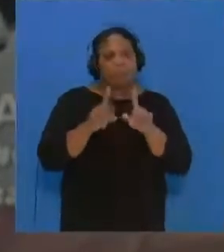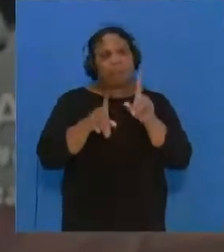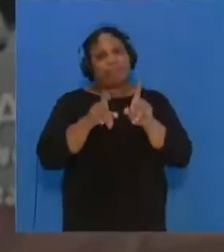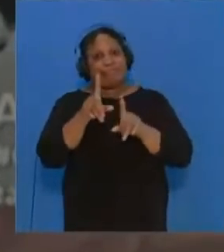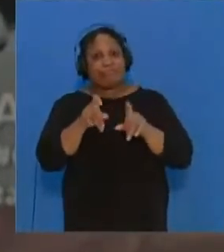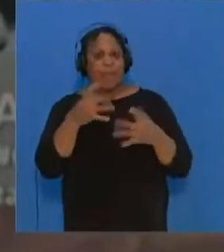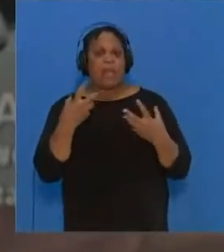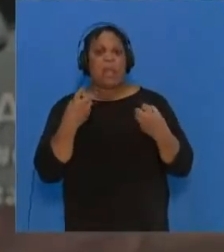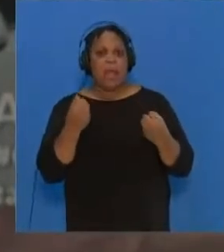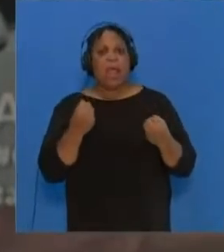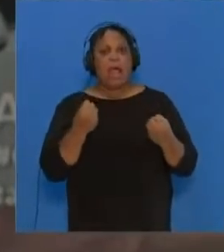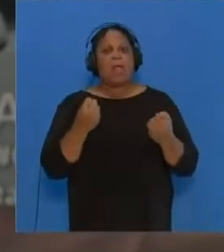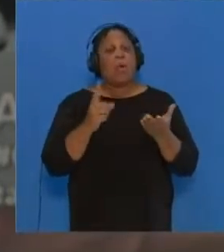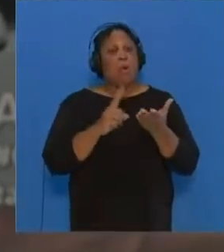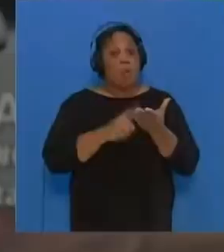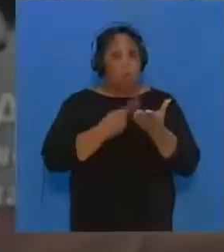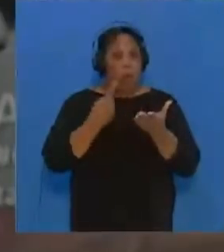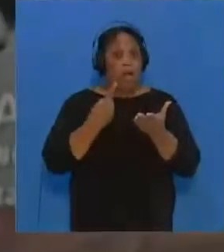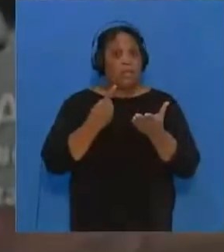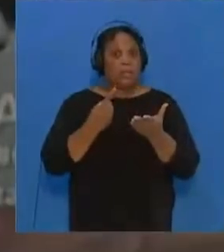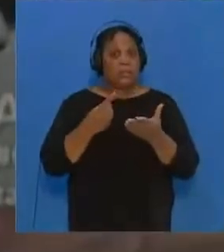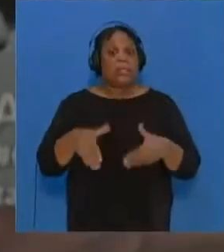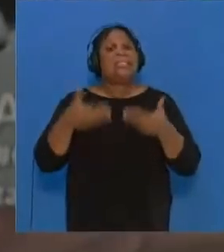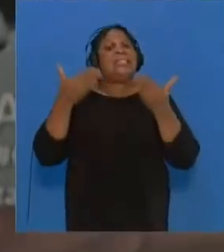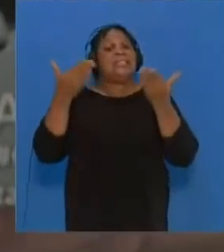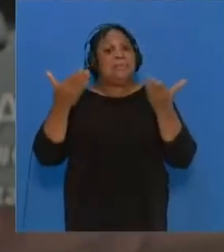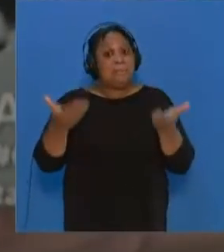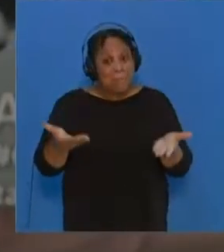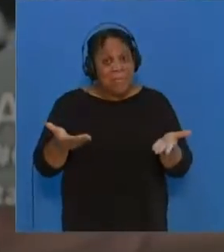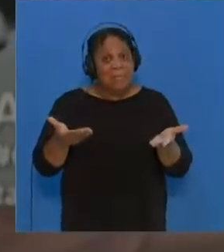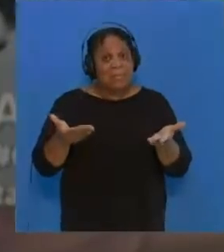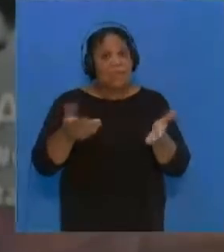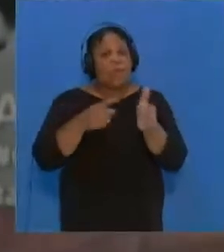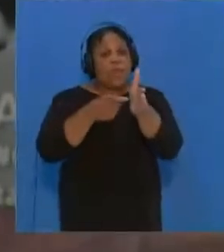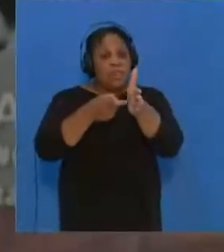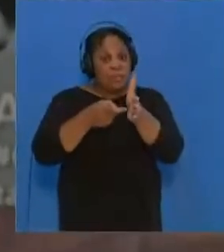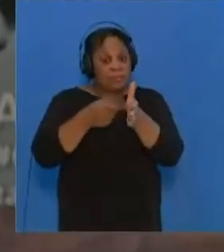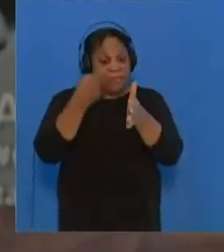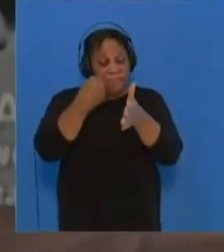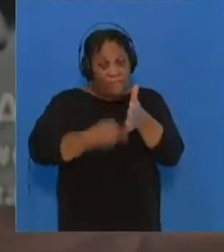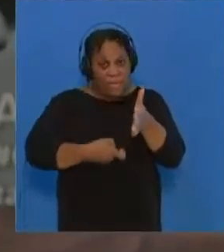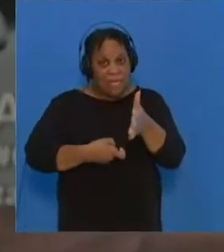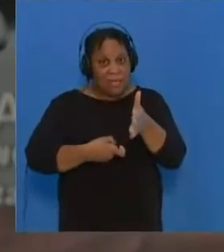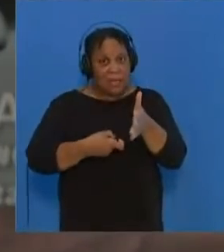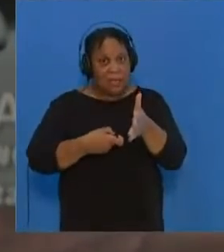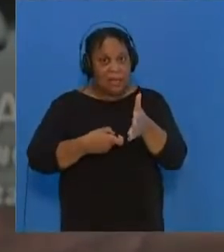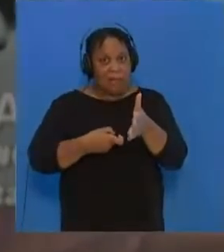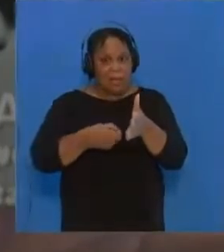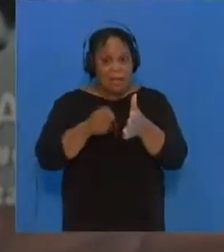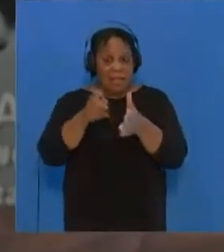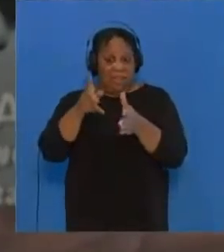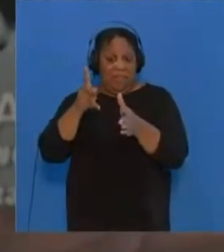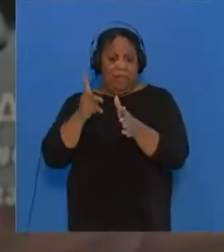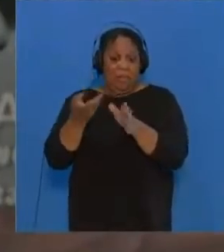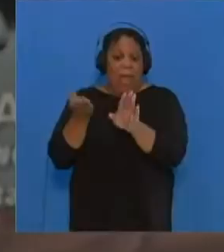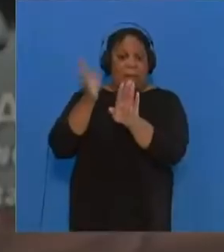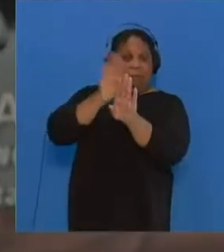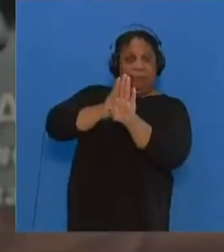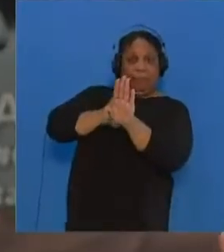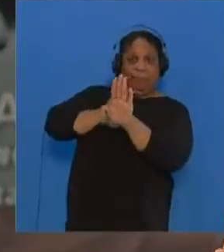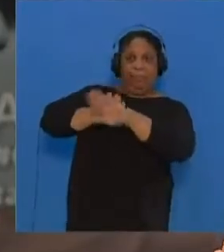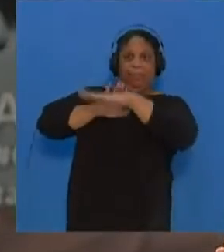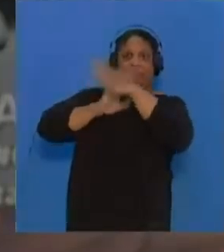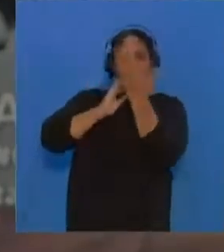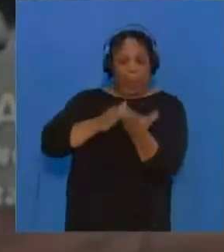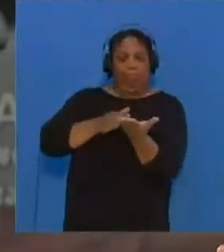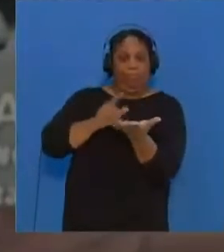health and so forth. Once that's been submitted with the requisite fee, then on the back end, it'll be reviewed and you'll receive